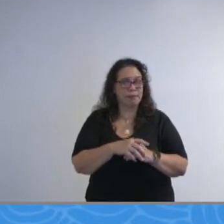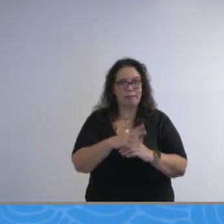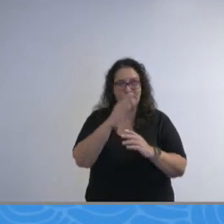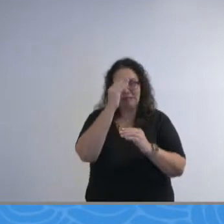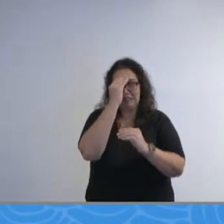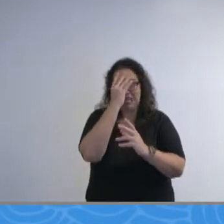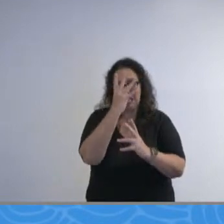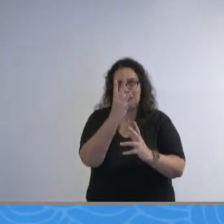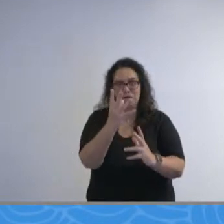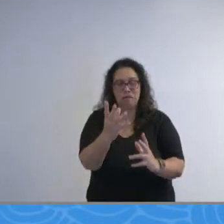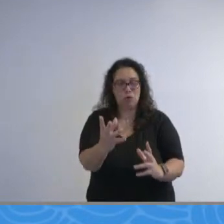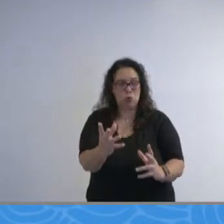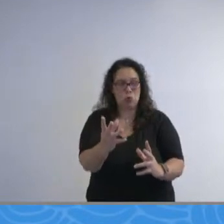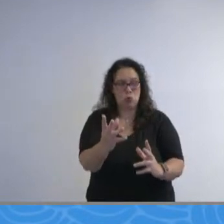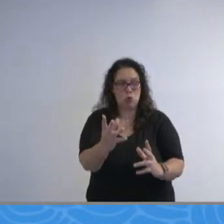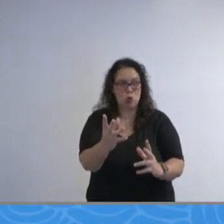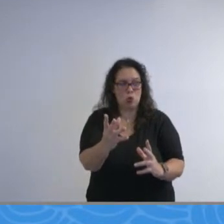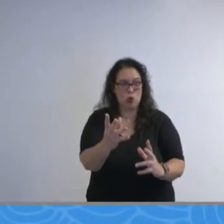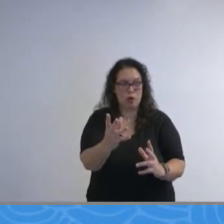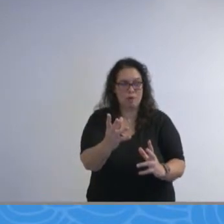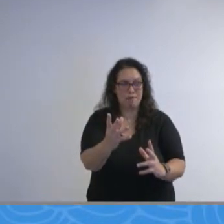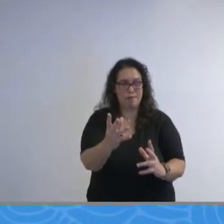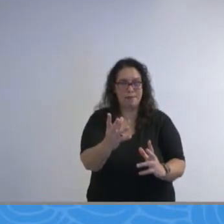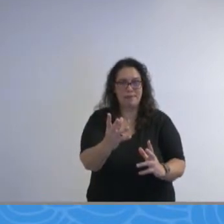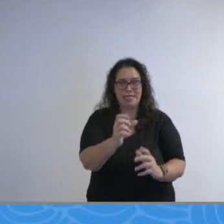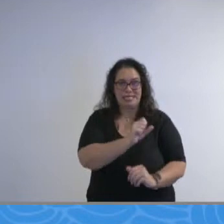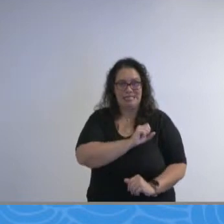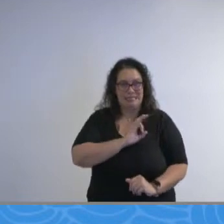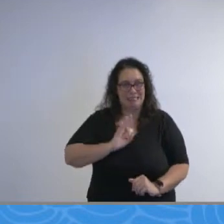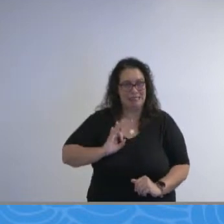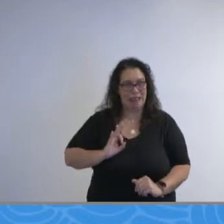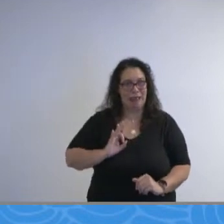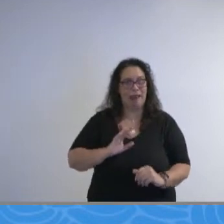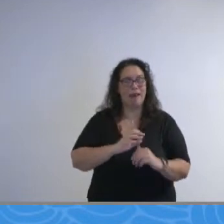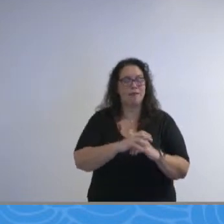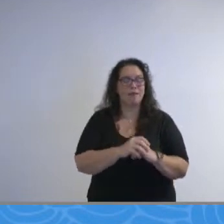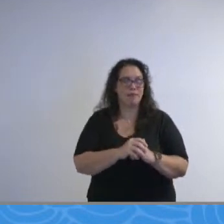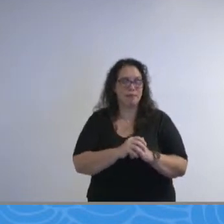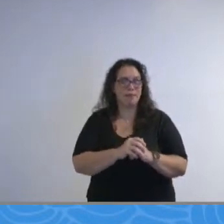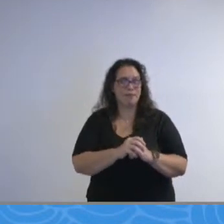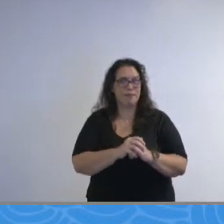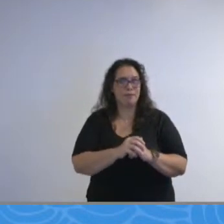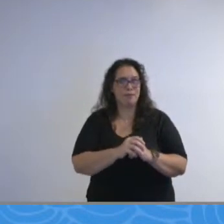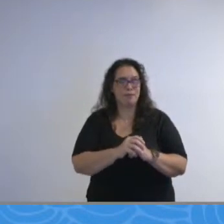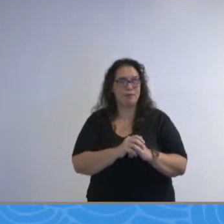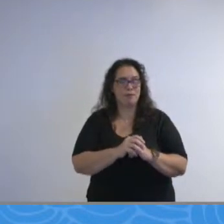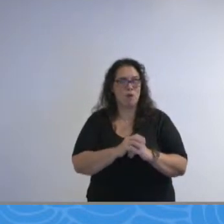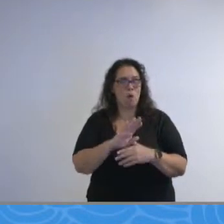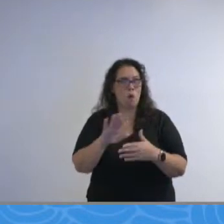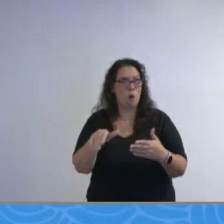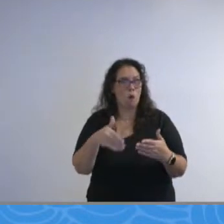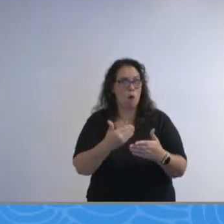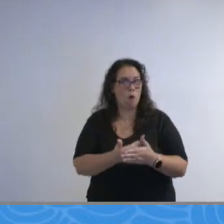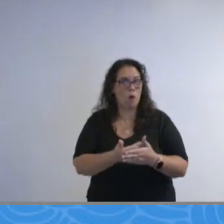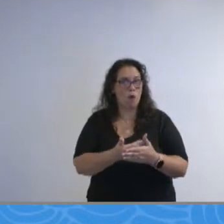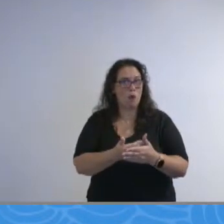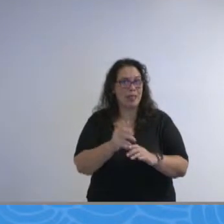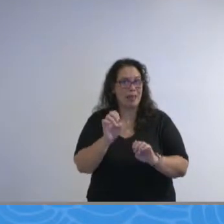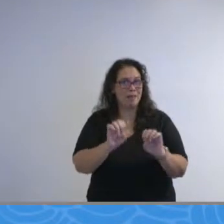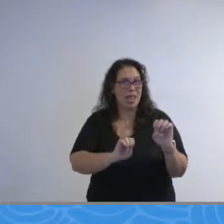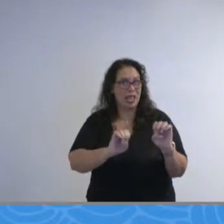informed and abled staff. And all of the evaluations will